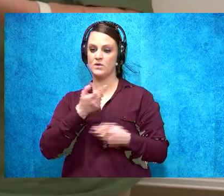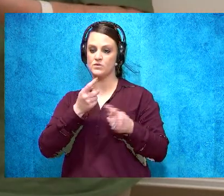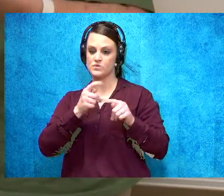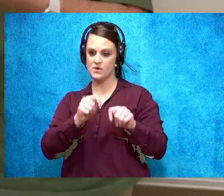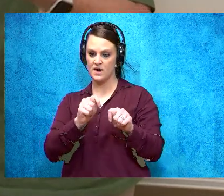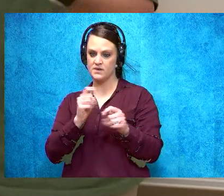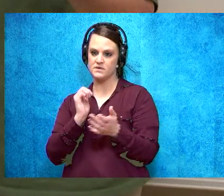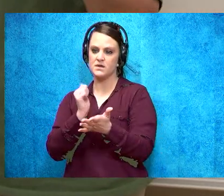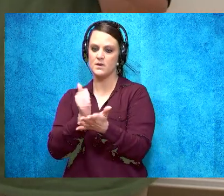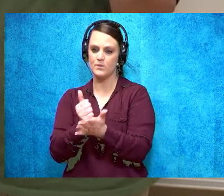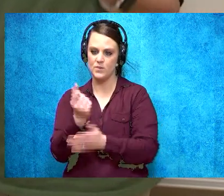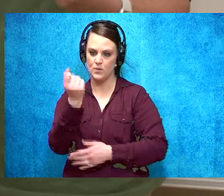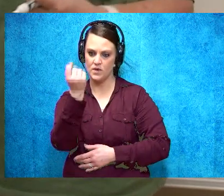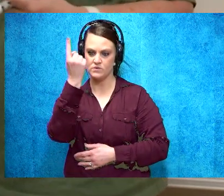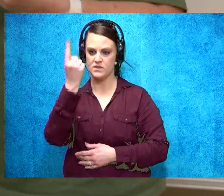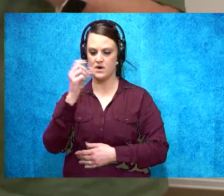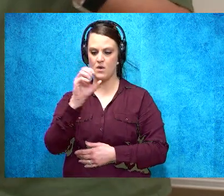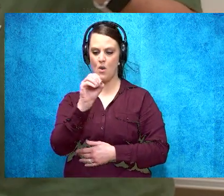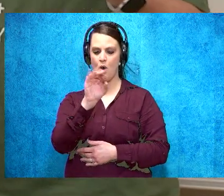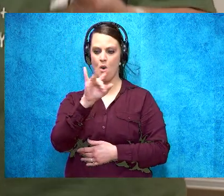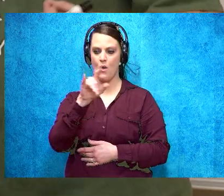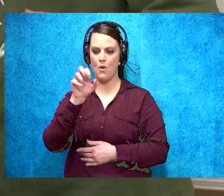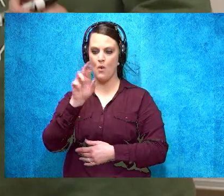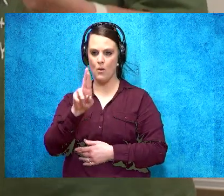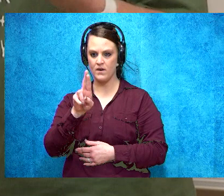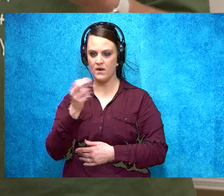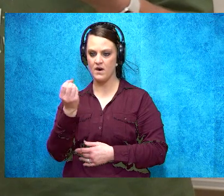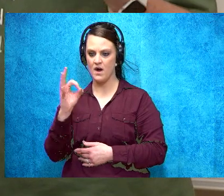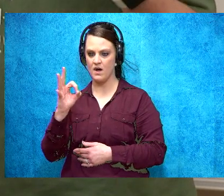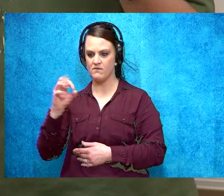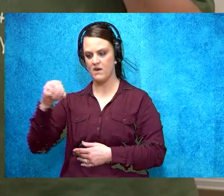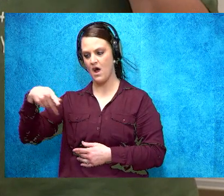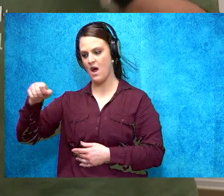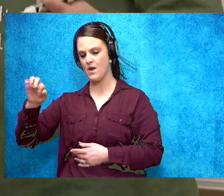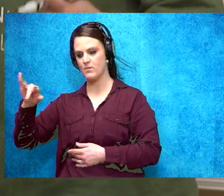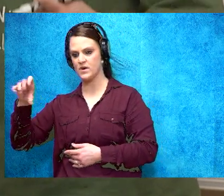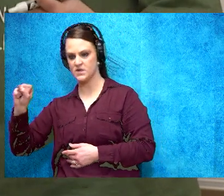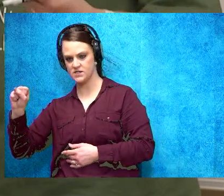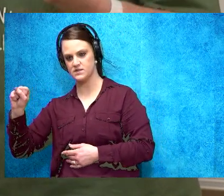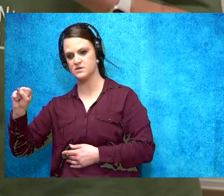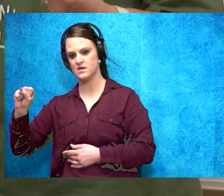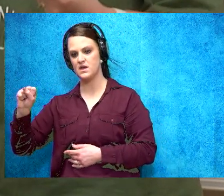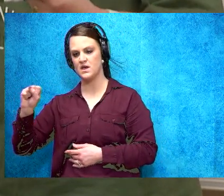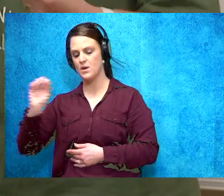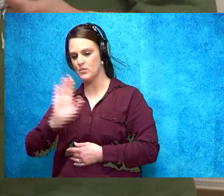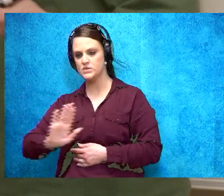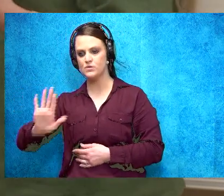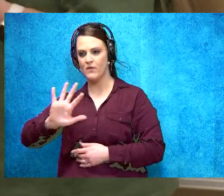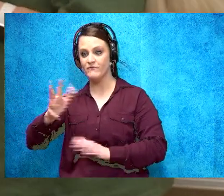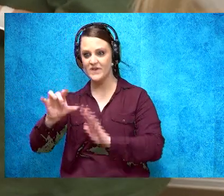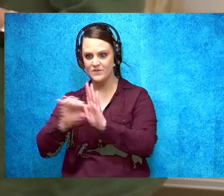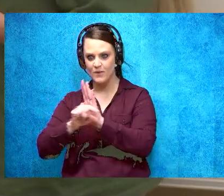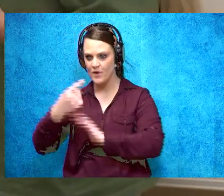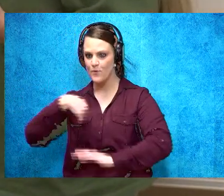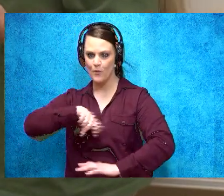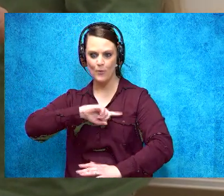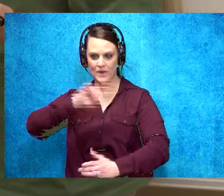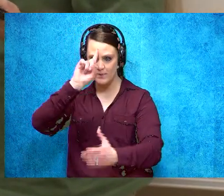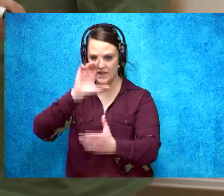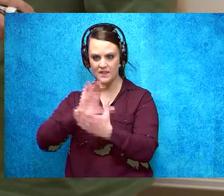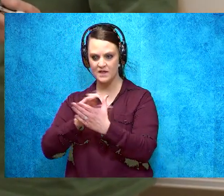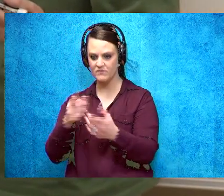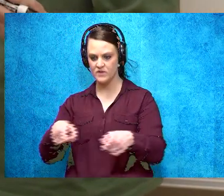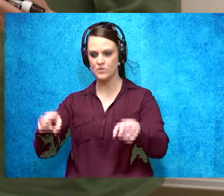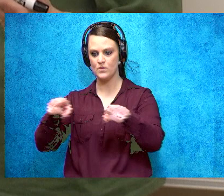operation, but you're in 5th grade, you can handle this, you can do this, we believe you can.